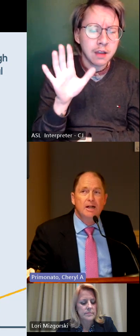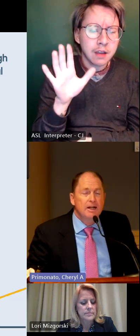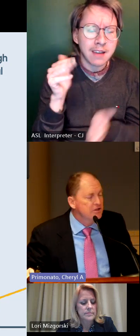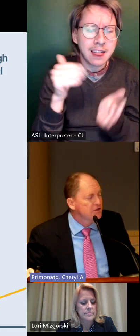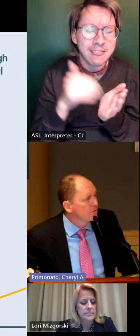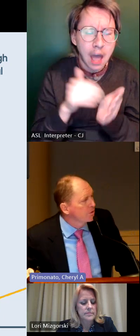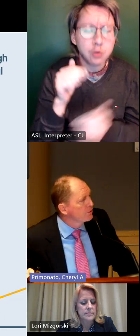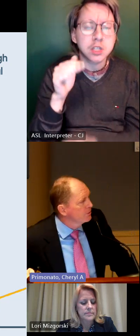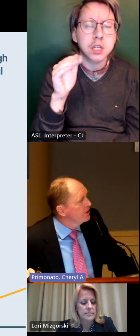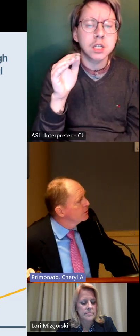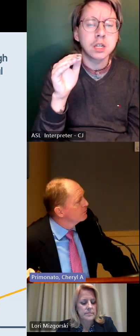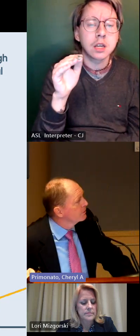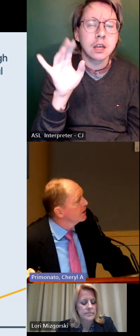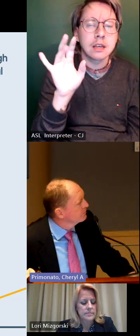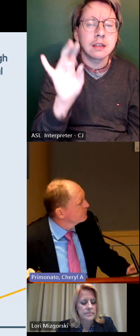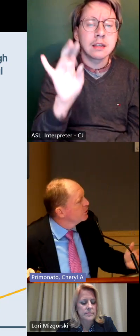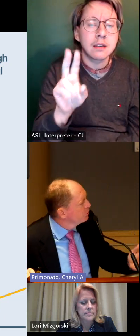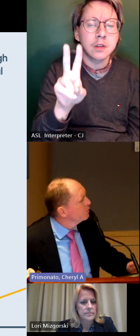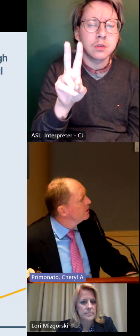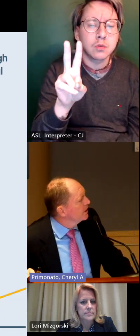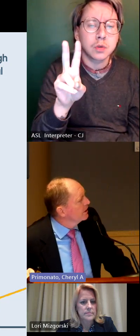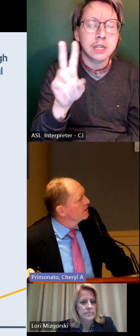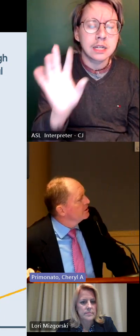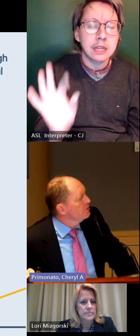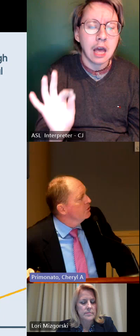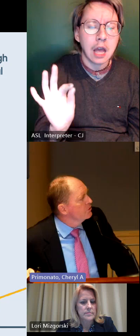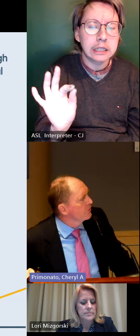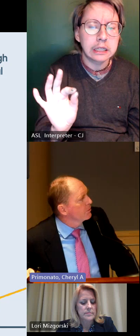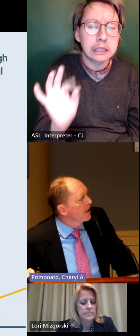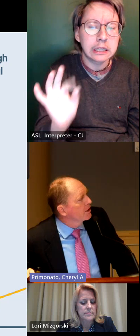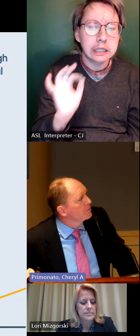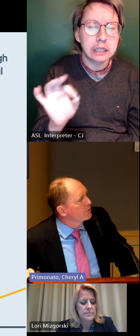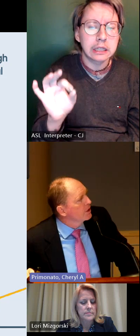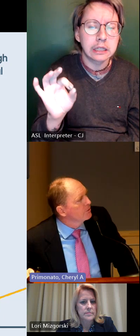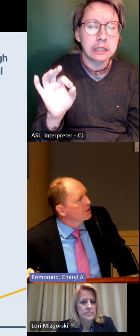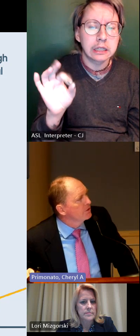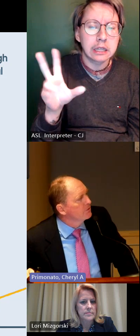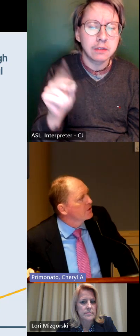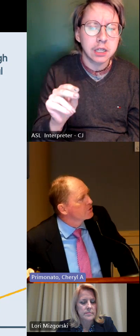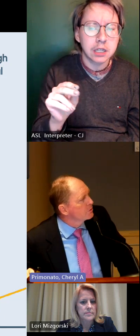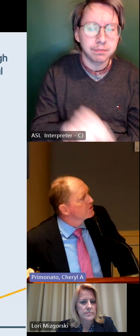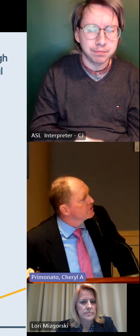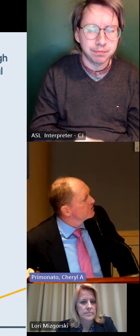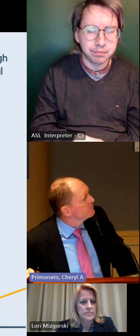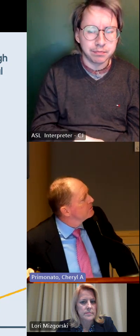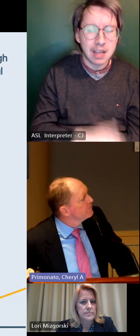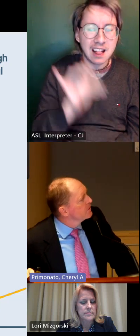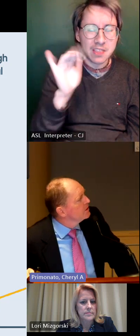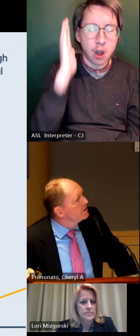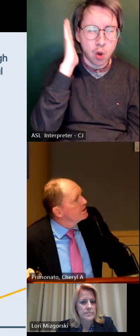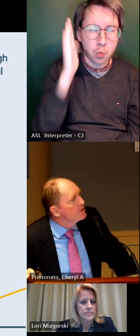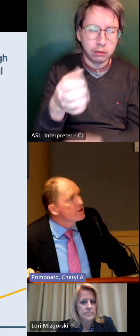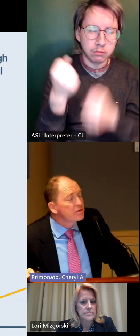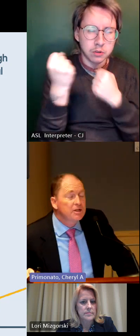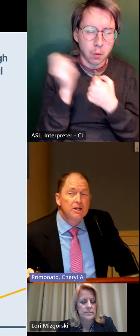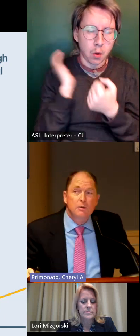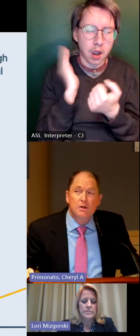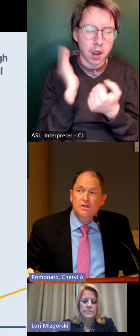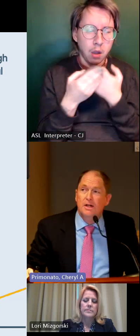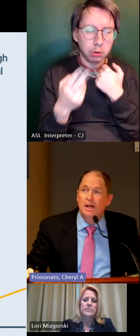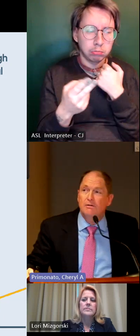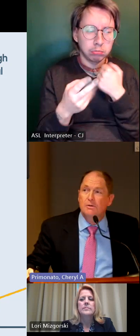$545,729.70. Again, this is for a 3-year renewal and continued use of our backup recovery and file storage systems.